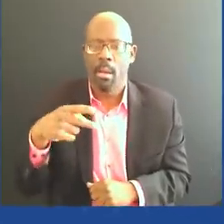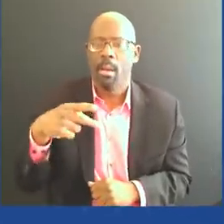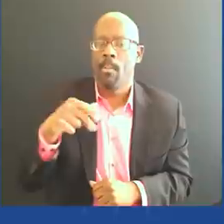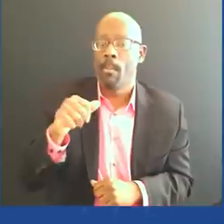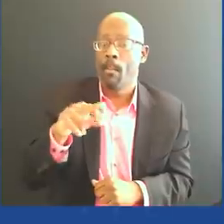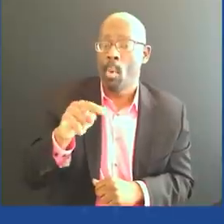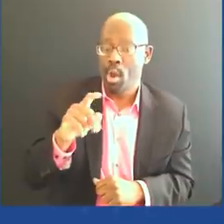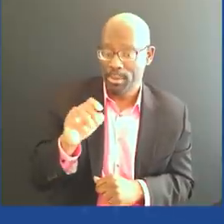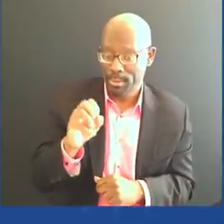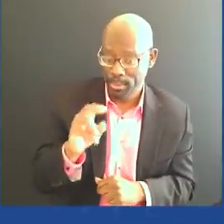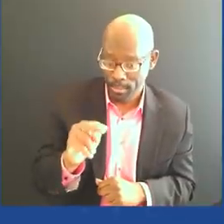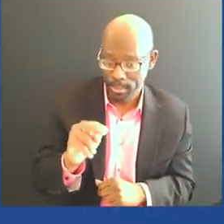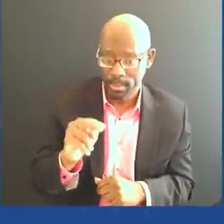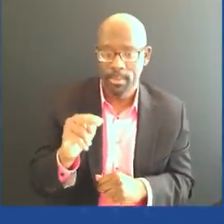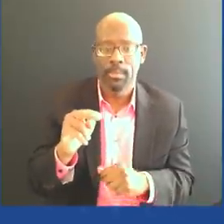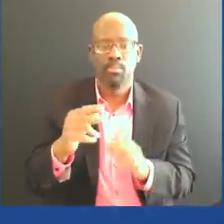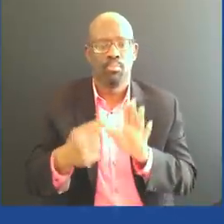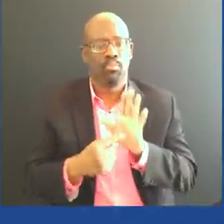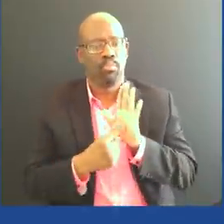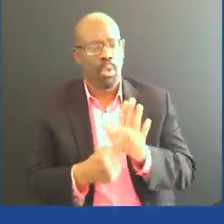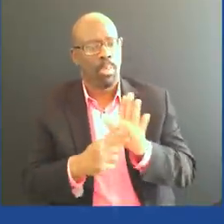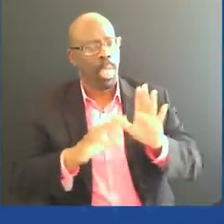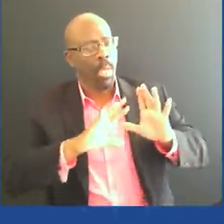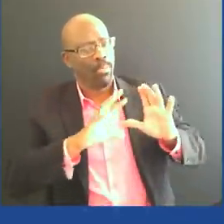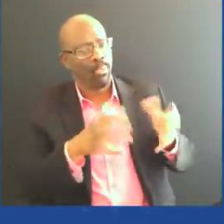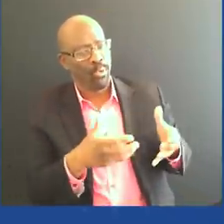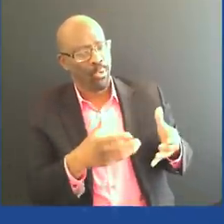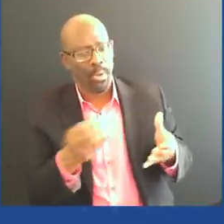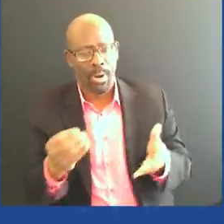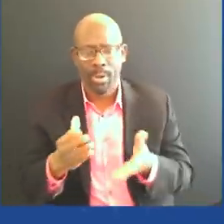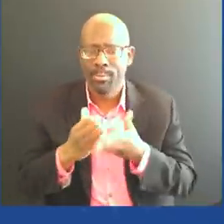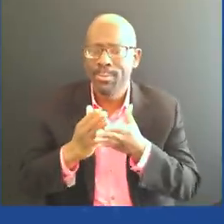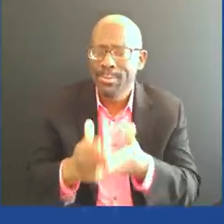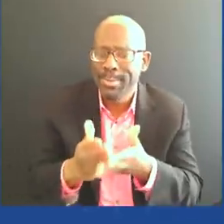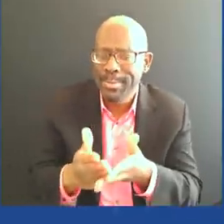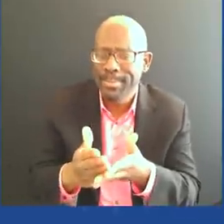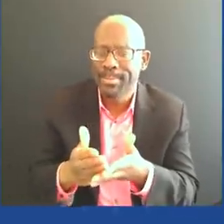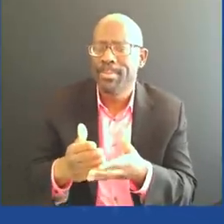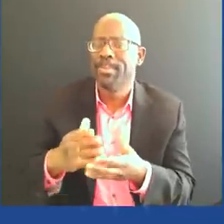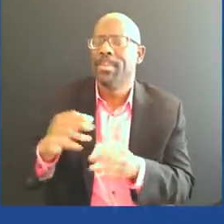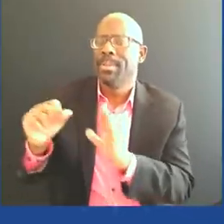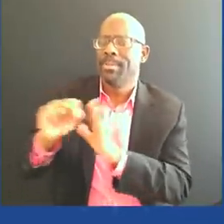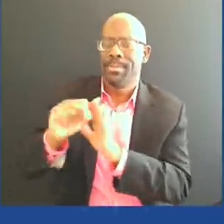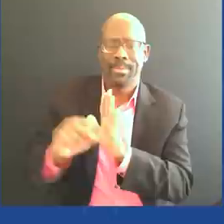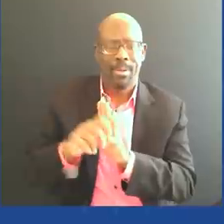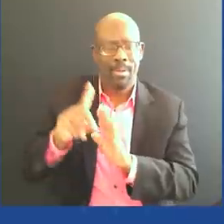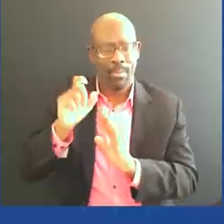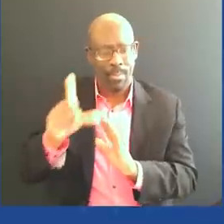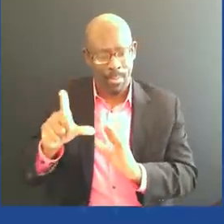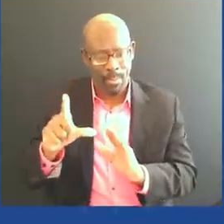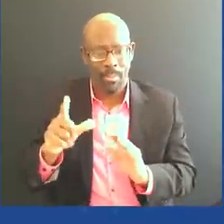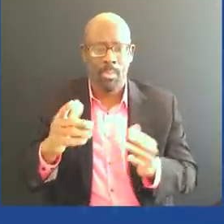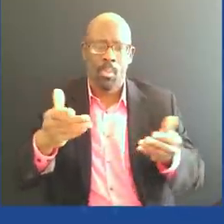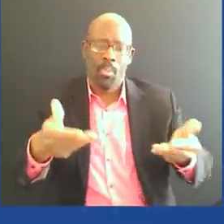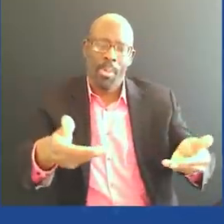our sincere gratitude for joining us here today. Before our celebration begins, please silence your cell phones.